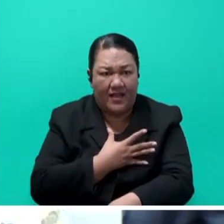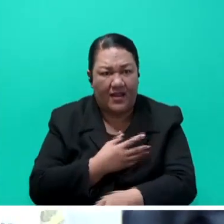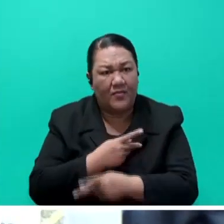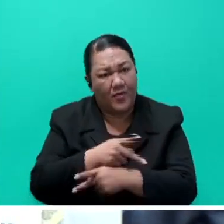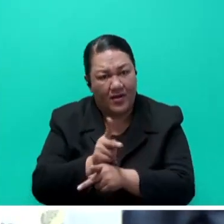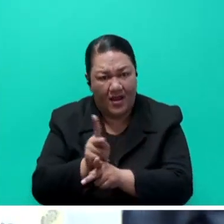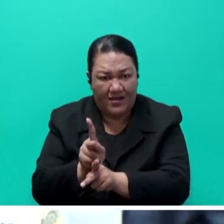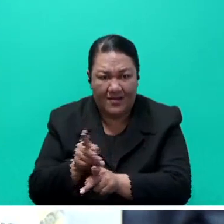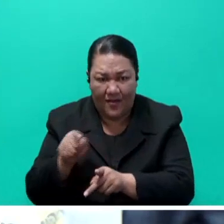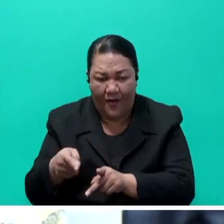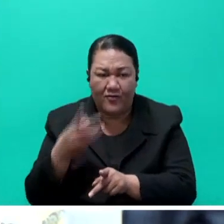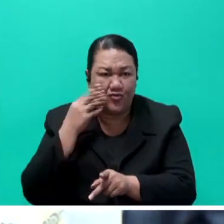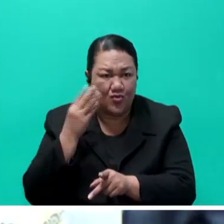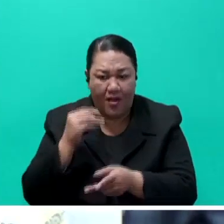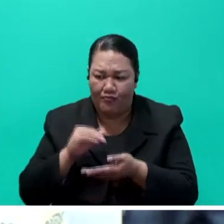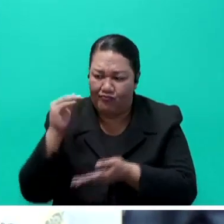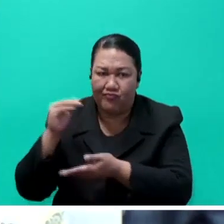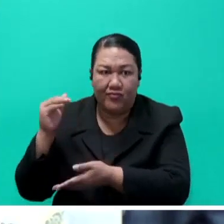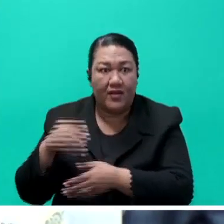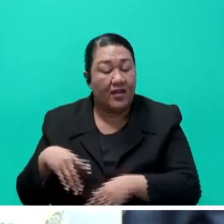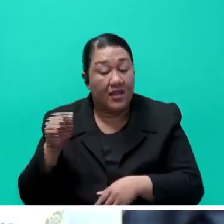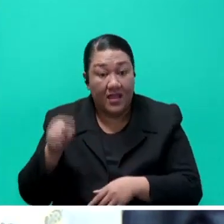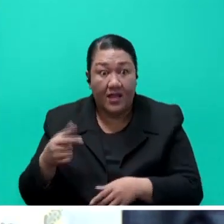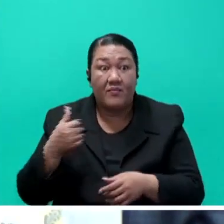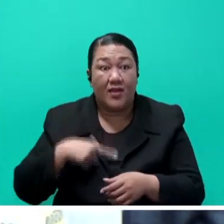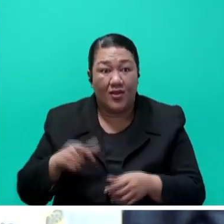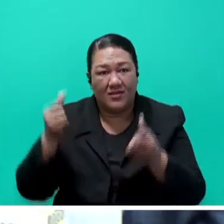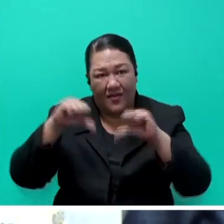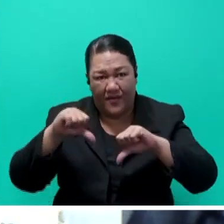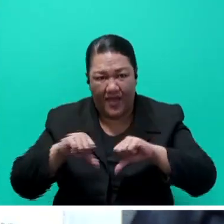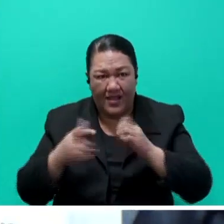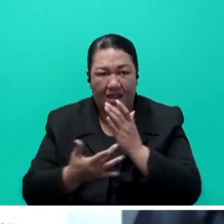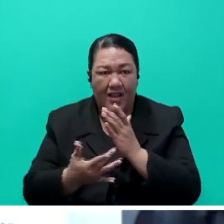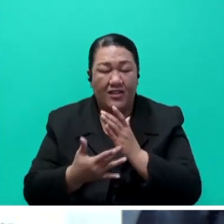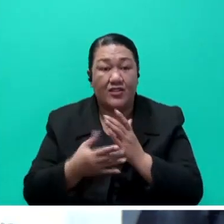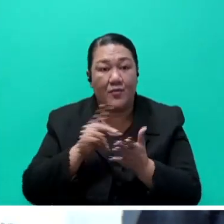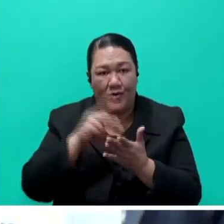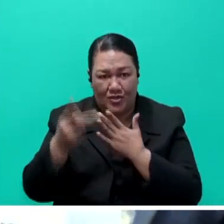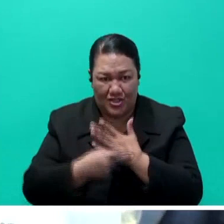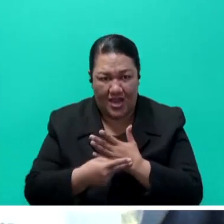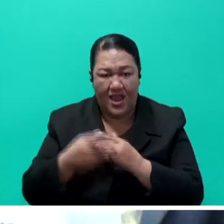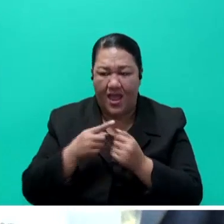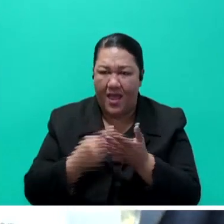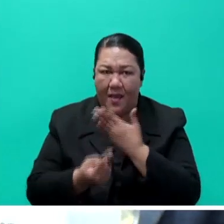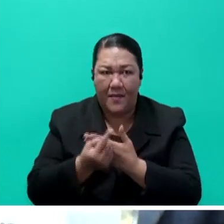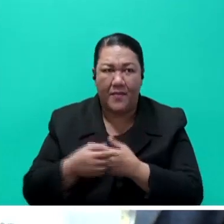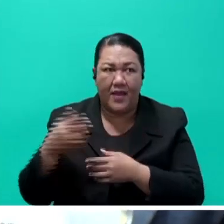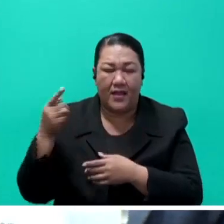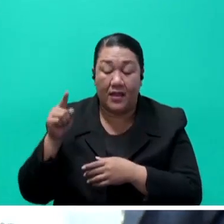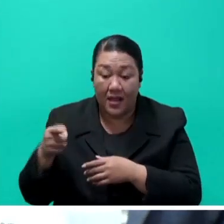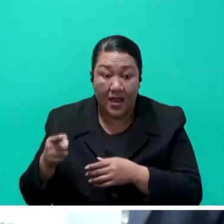challenges are impaired by the failed STM Sugar Technology Mission project, which was aimed to modernize